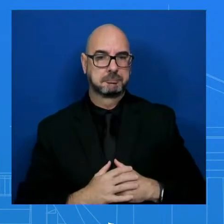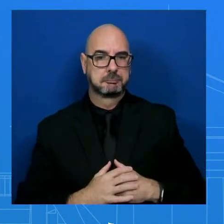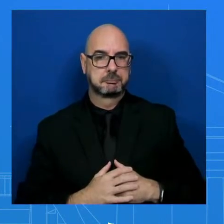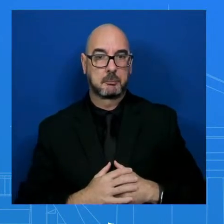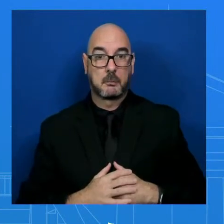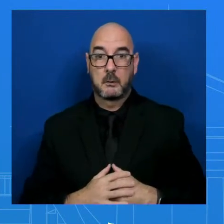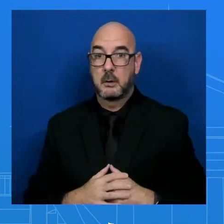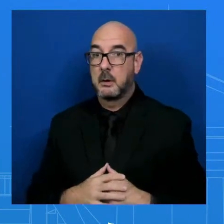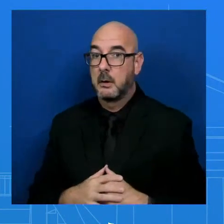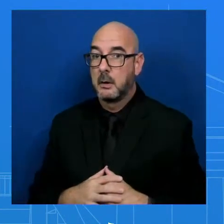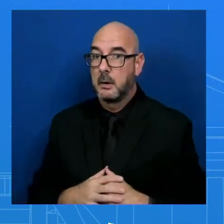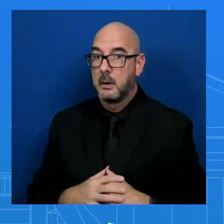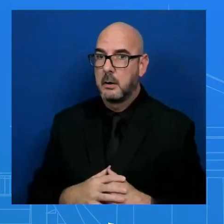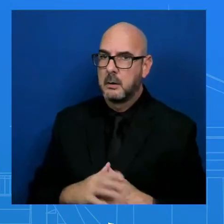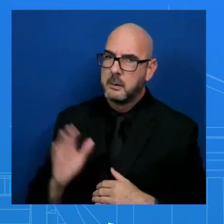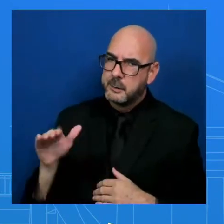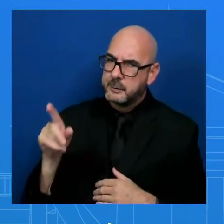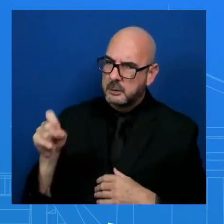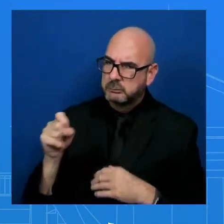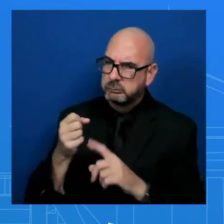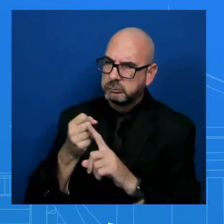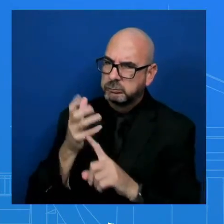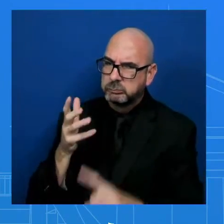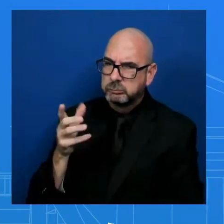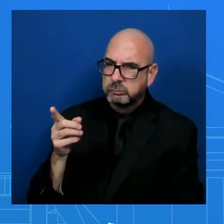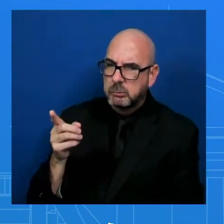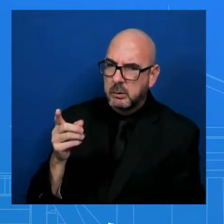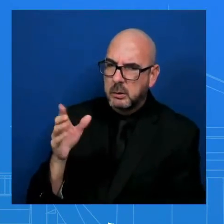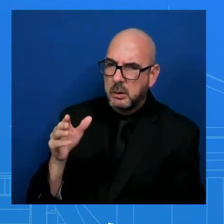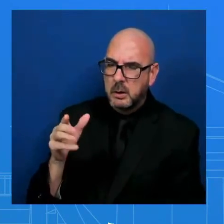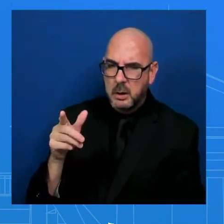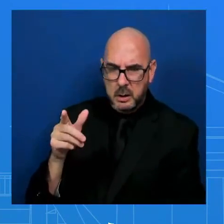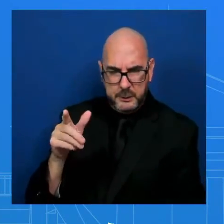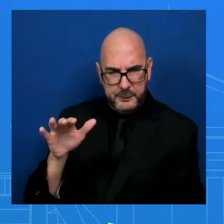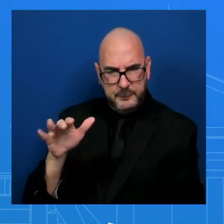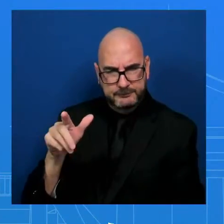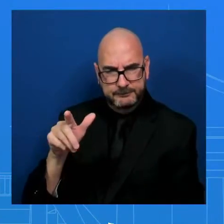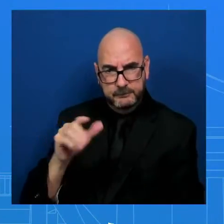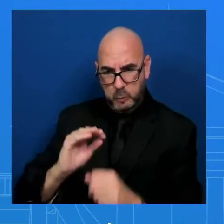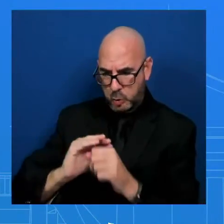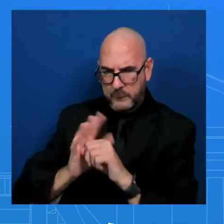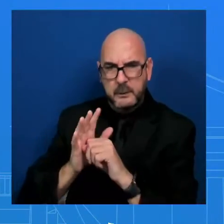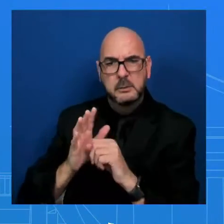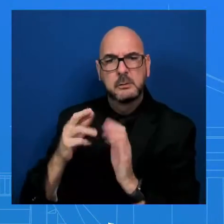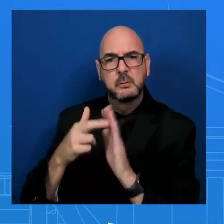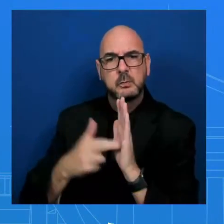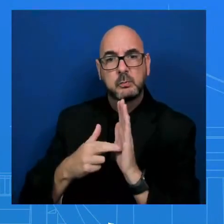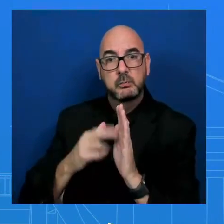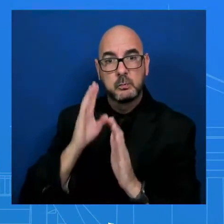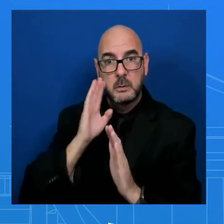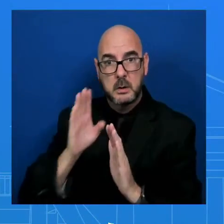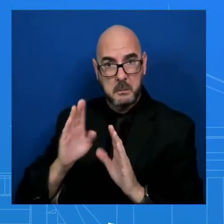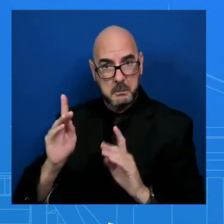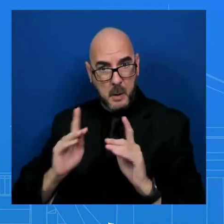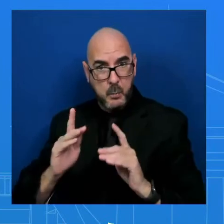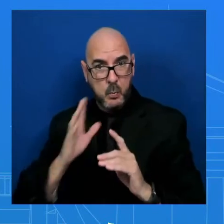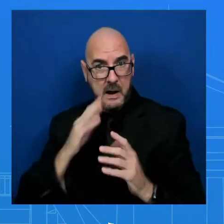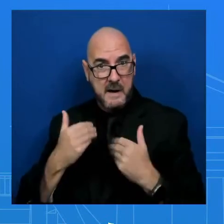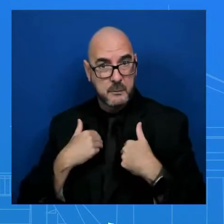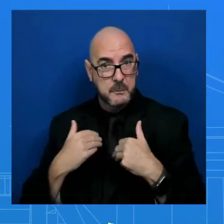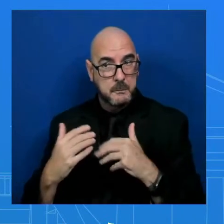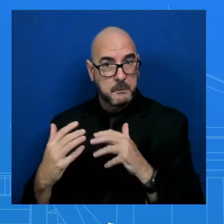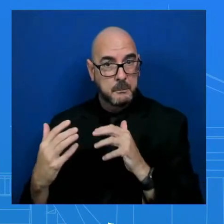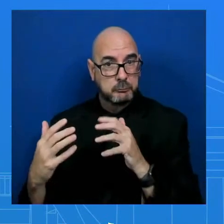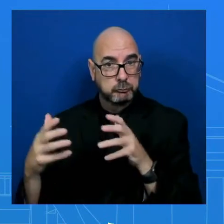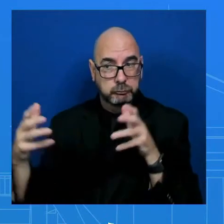to us, what is the current COVID protocol for anyone meeting with the president? Like senior staff, those who meet with him every day, brief him. Are you all still tested? So